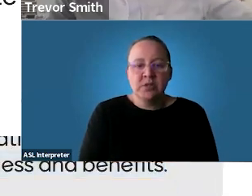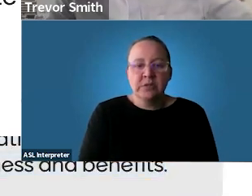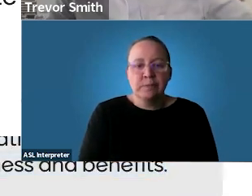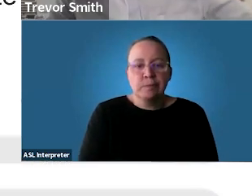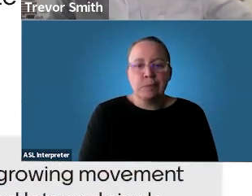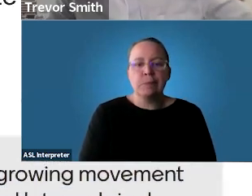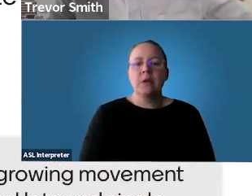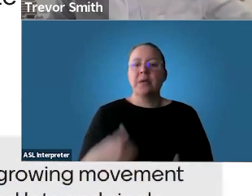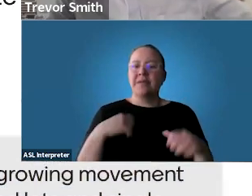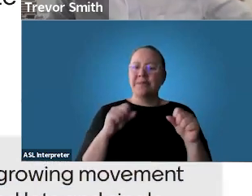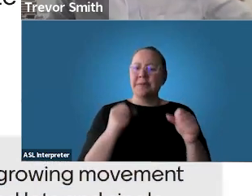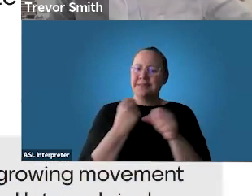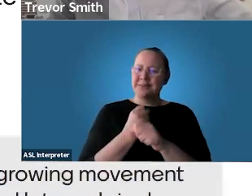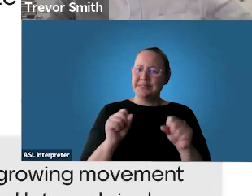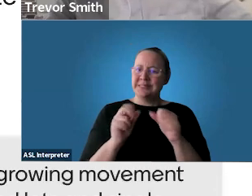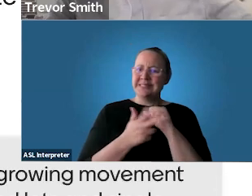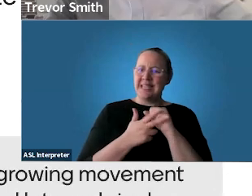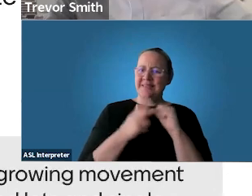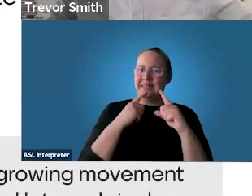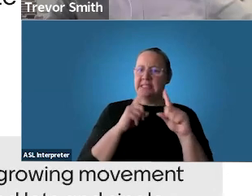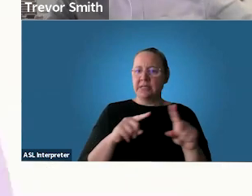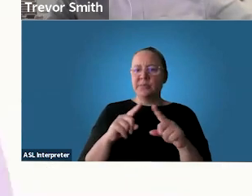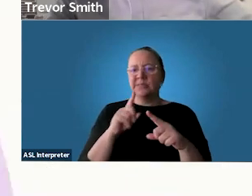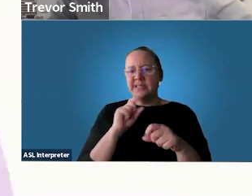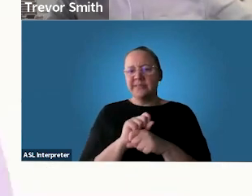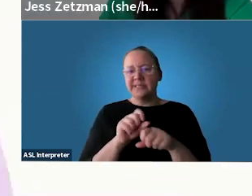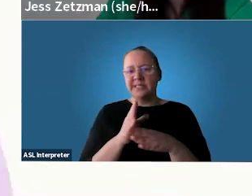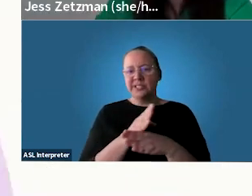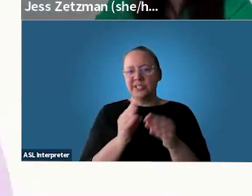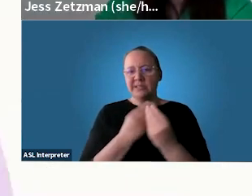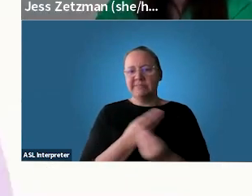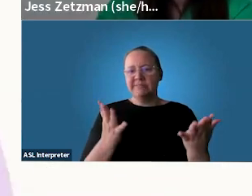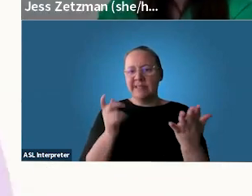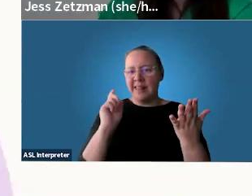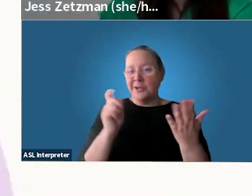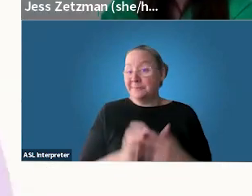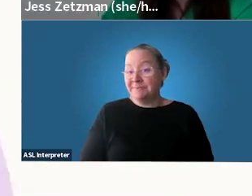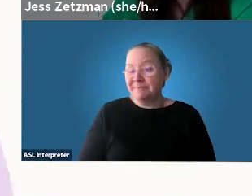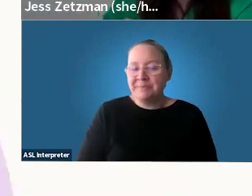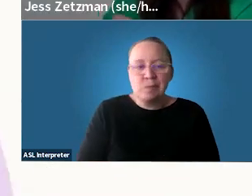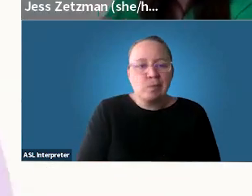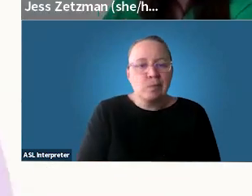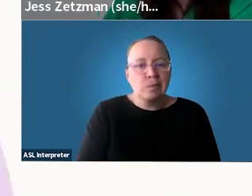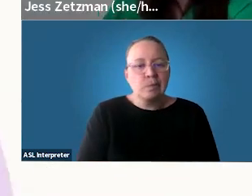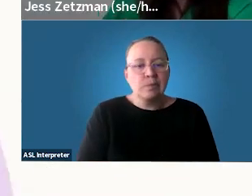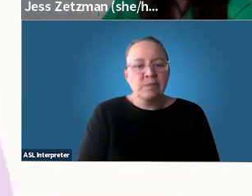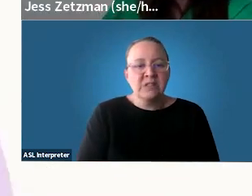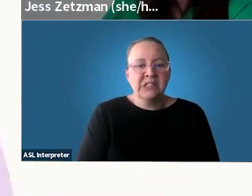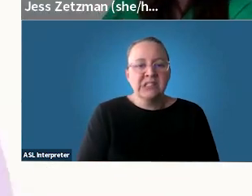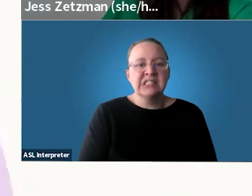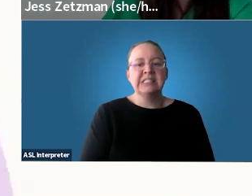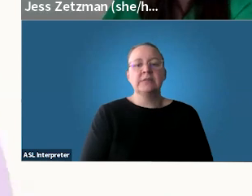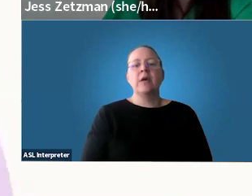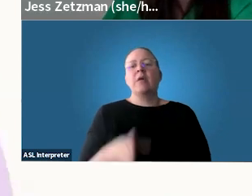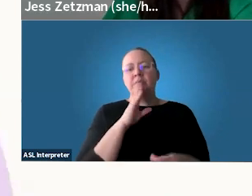the ability to save these answers, and so we can definitely share them after. 100%. So we wanted, I already talked a little bit about how we